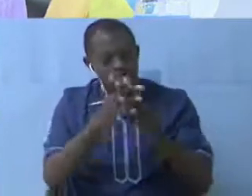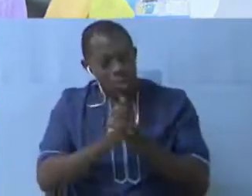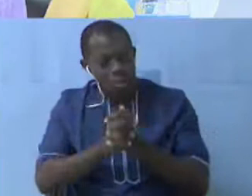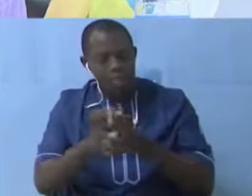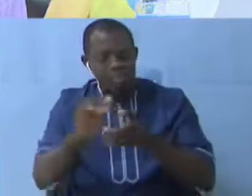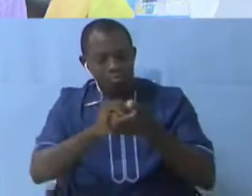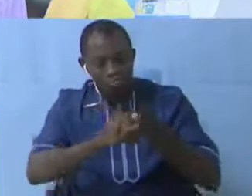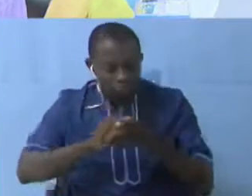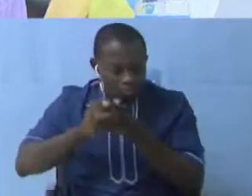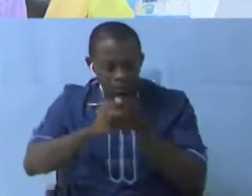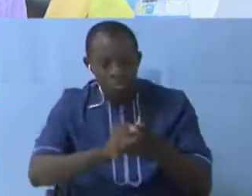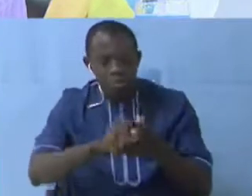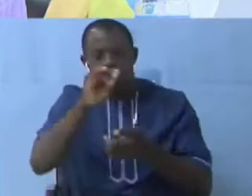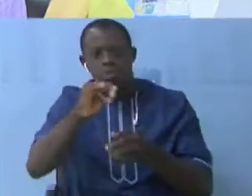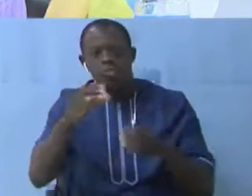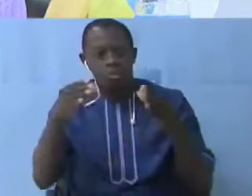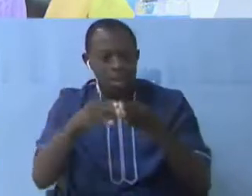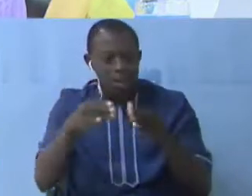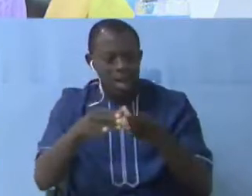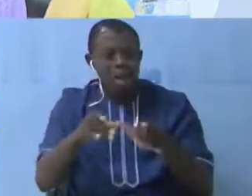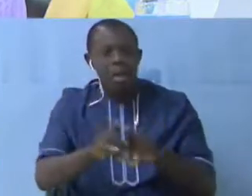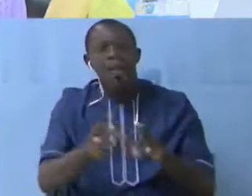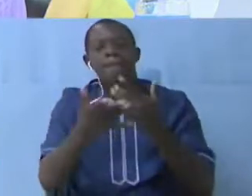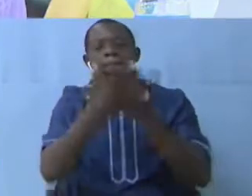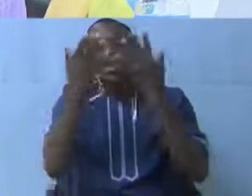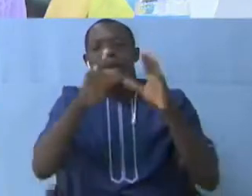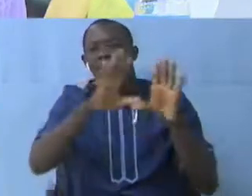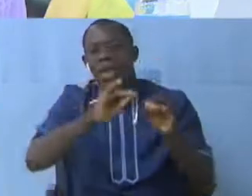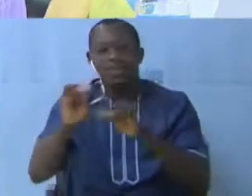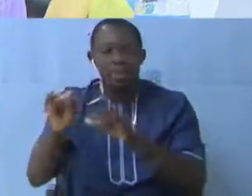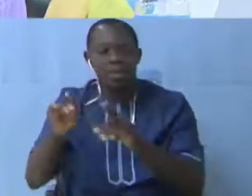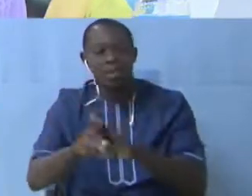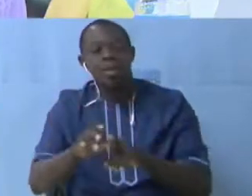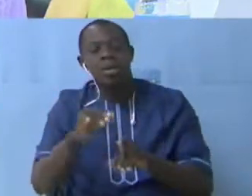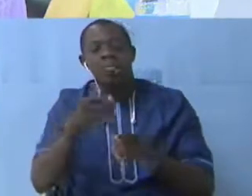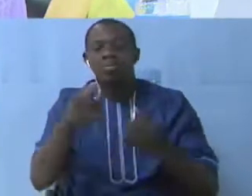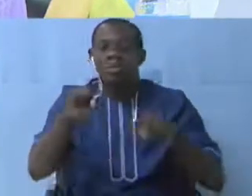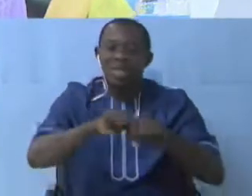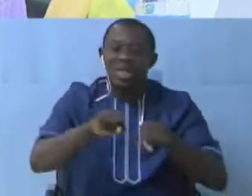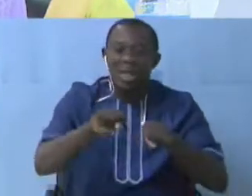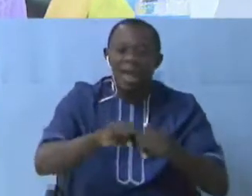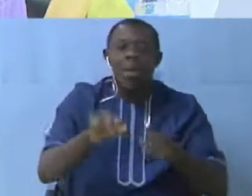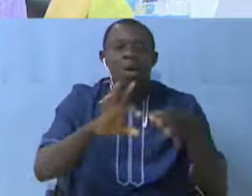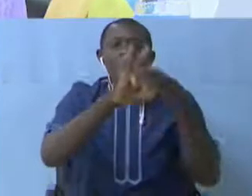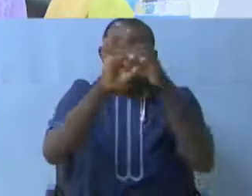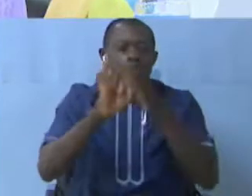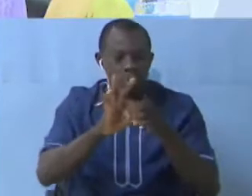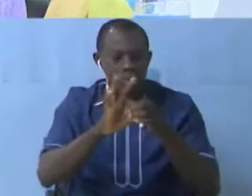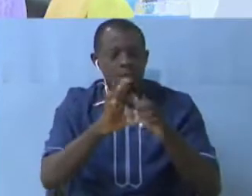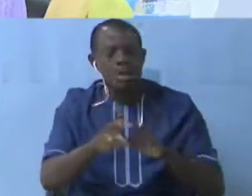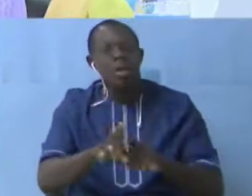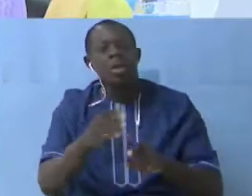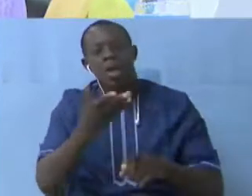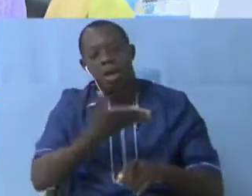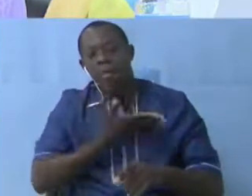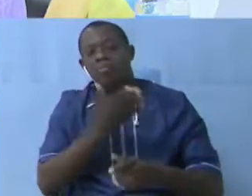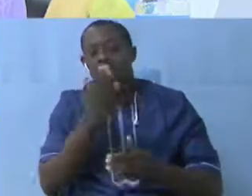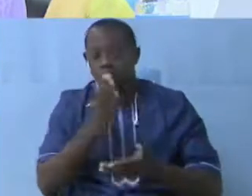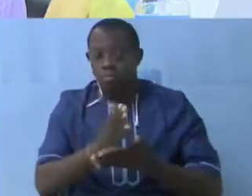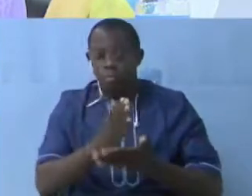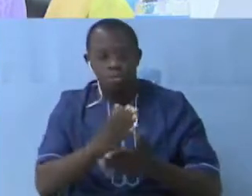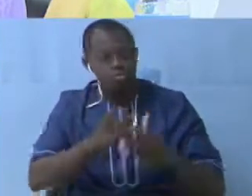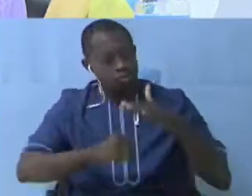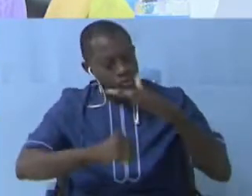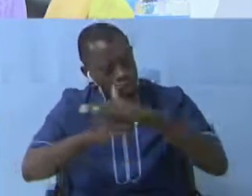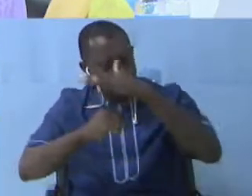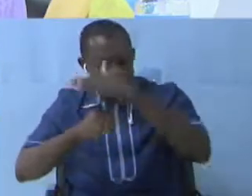did jointly a lot of activities, and I must say Senegalese civil society has been really, really